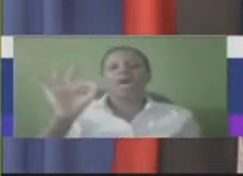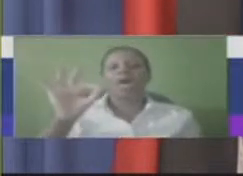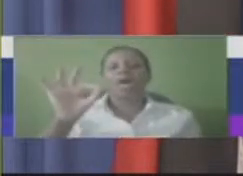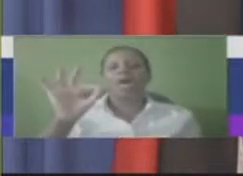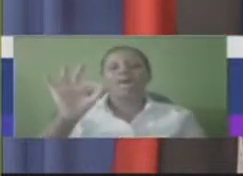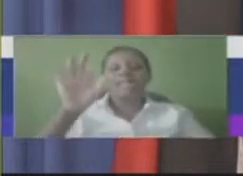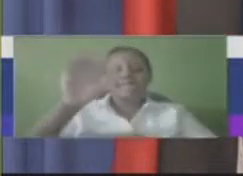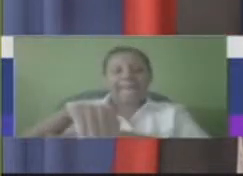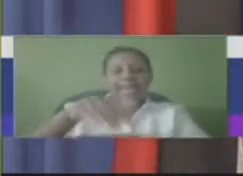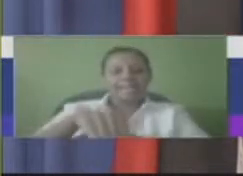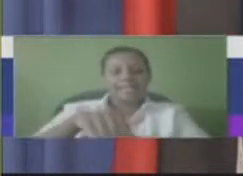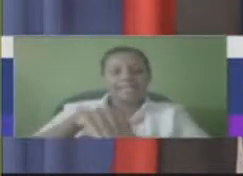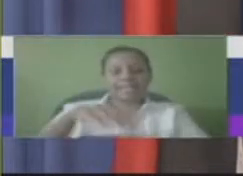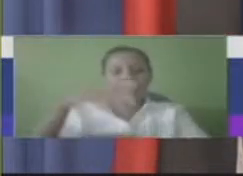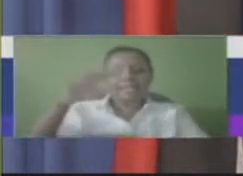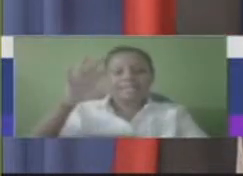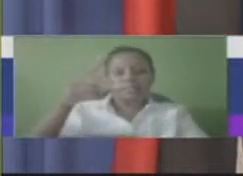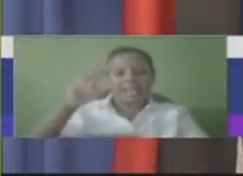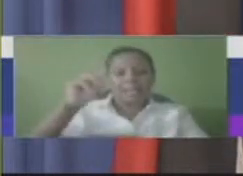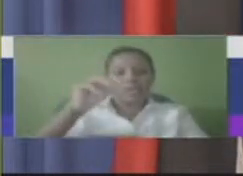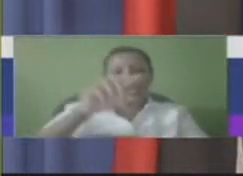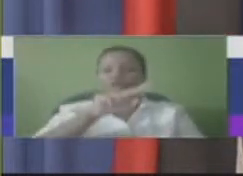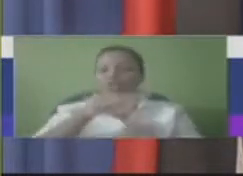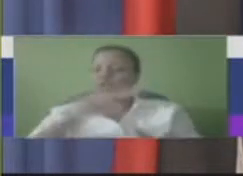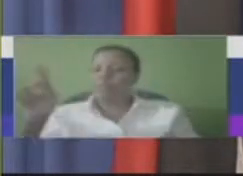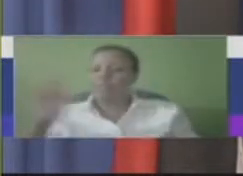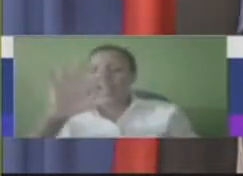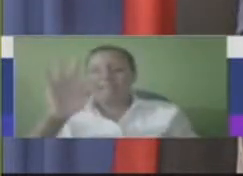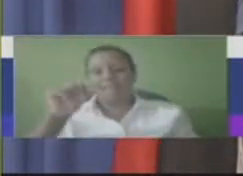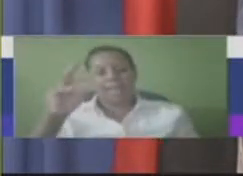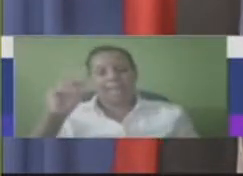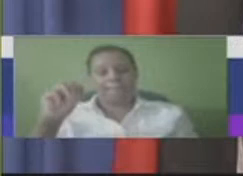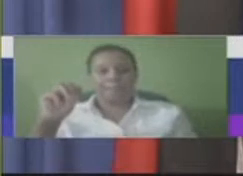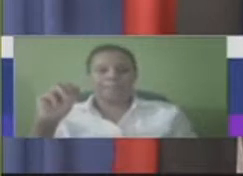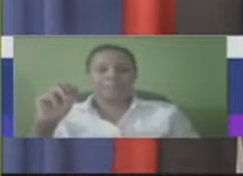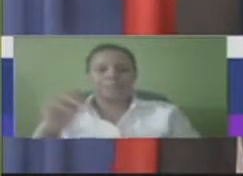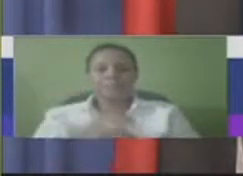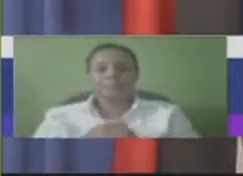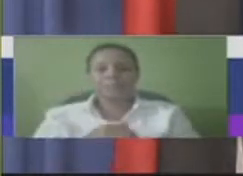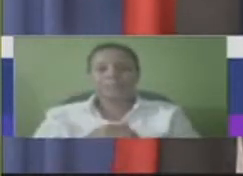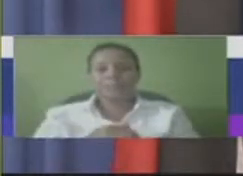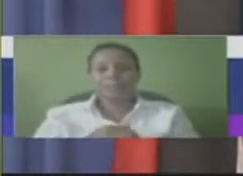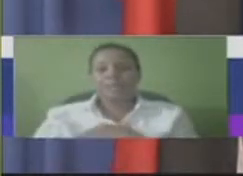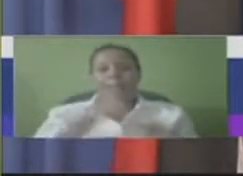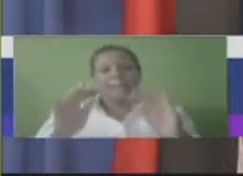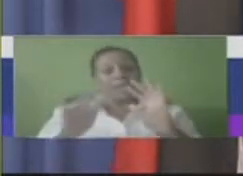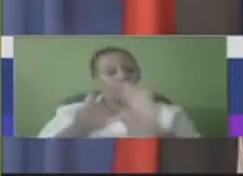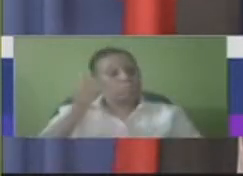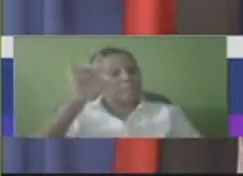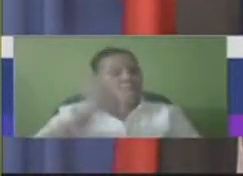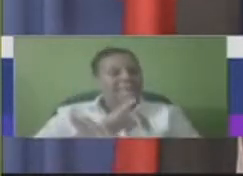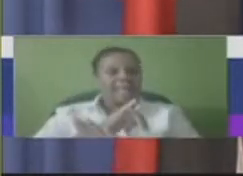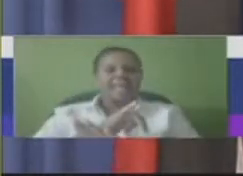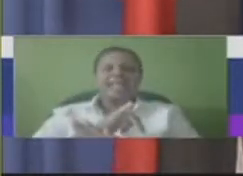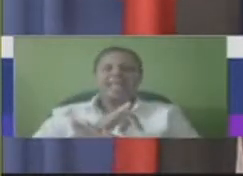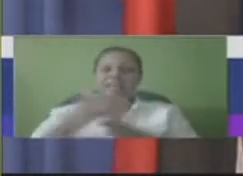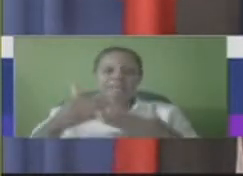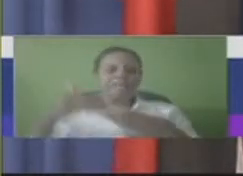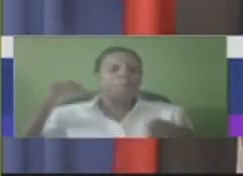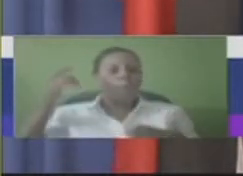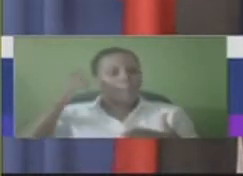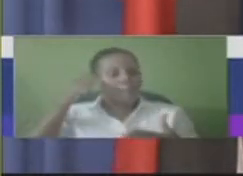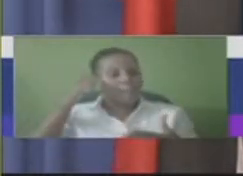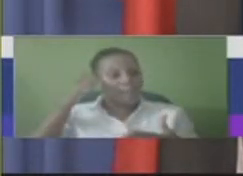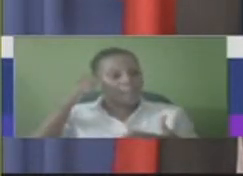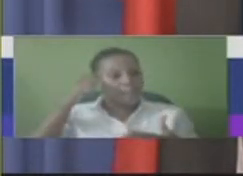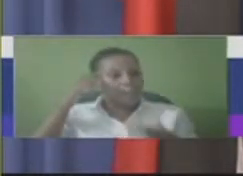of the June period. So July will go back to what it was in May. So the curfew kicks in at